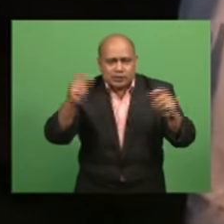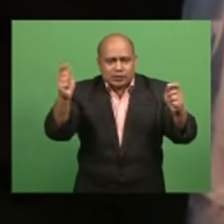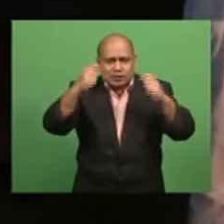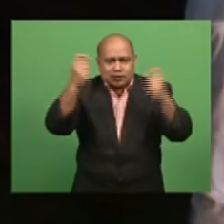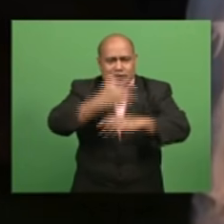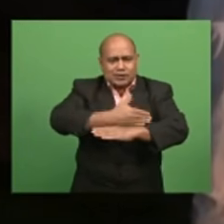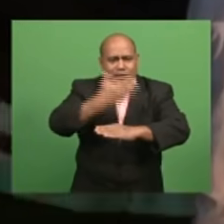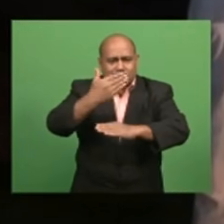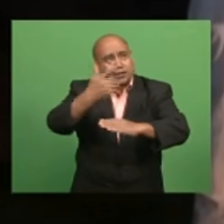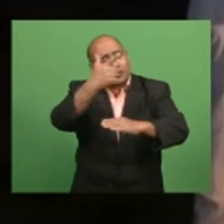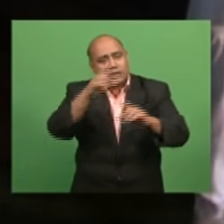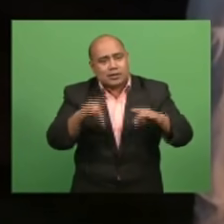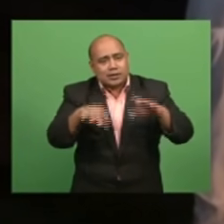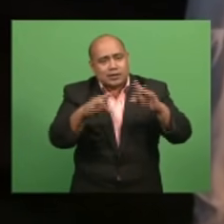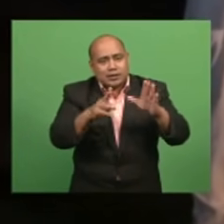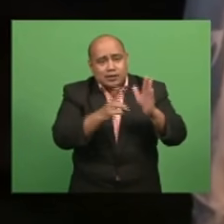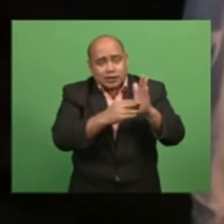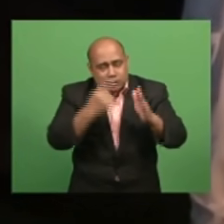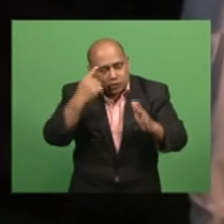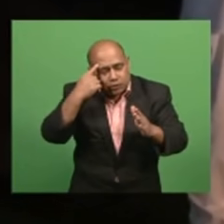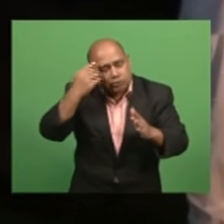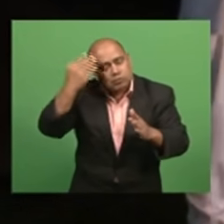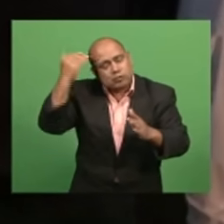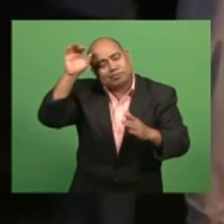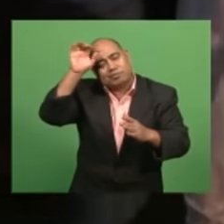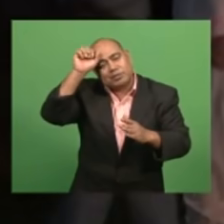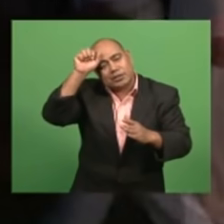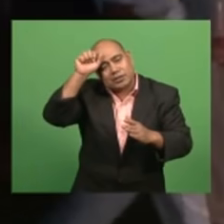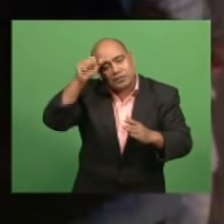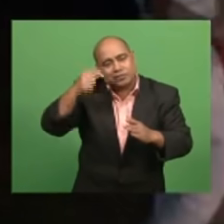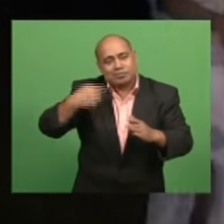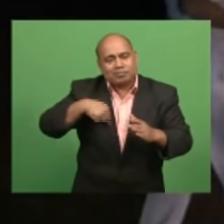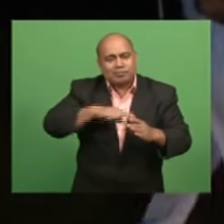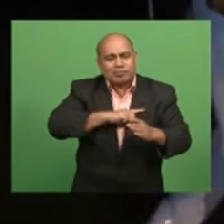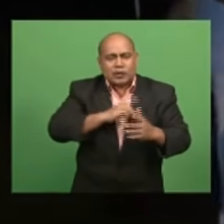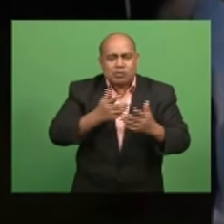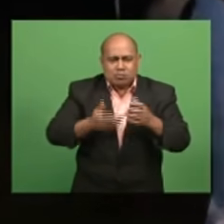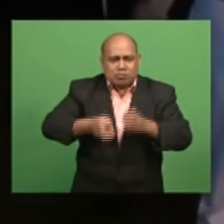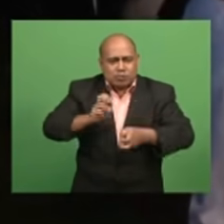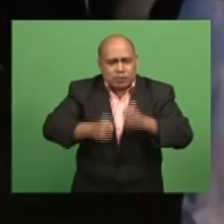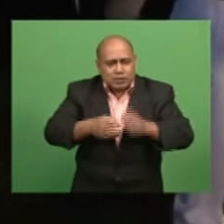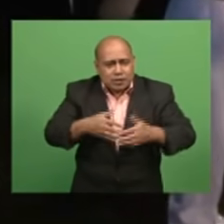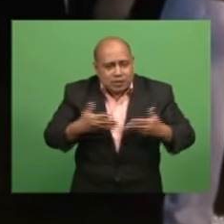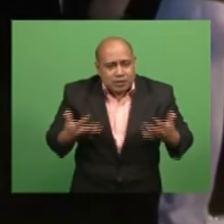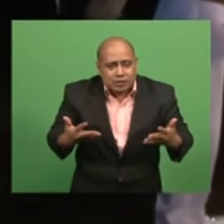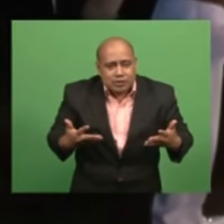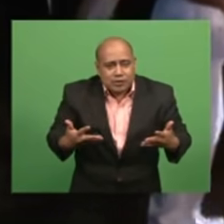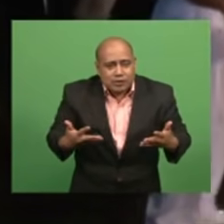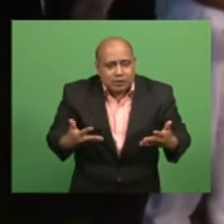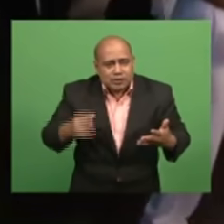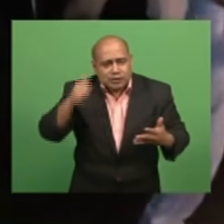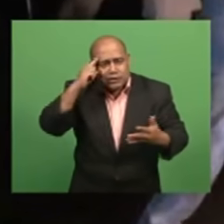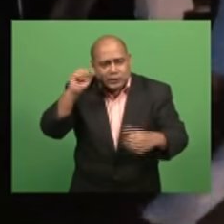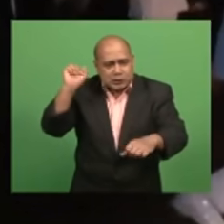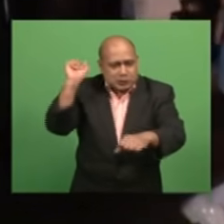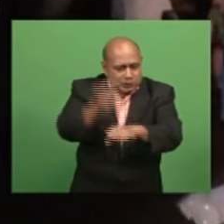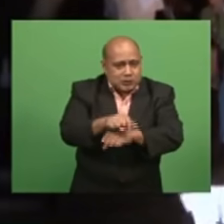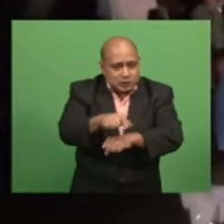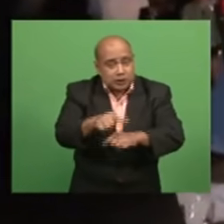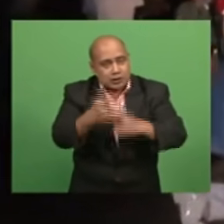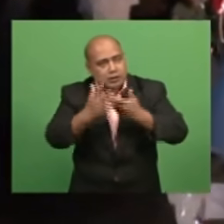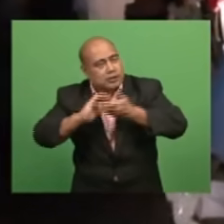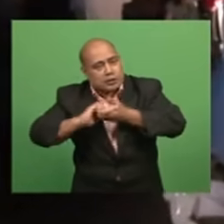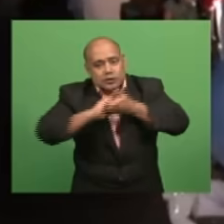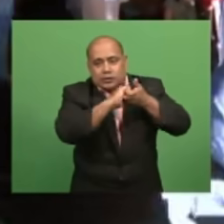different nature as we battle with an invisible and insidious enemy, the novel coronavirus. He says while we're unable